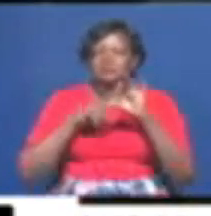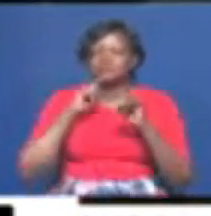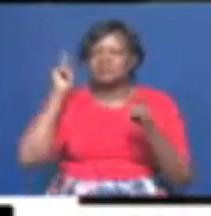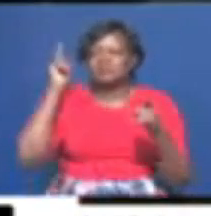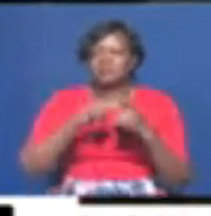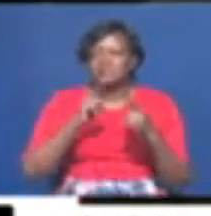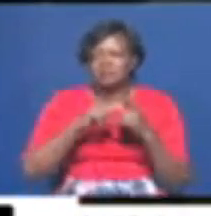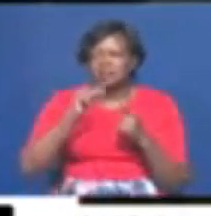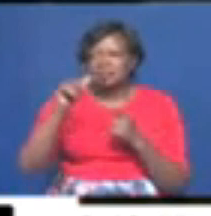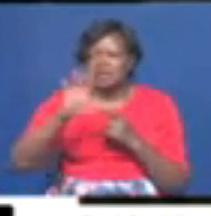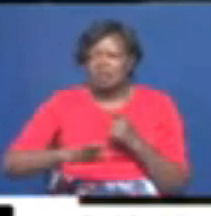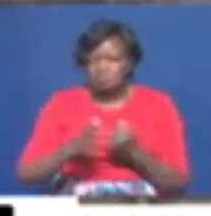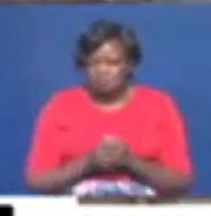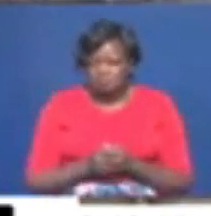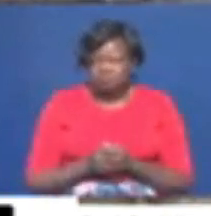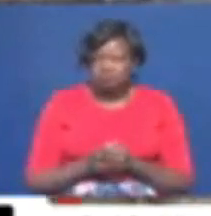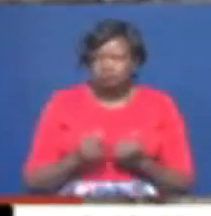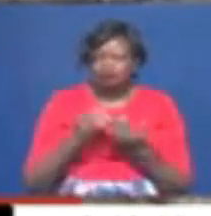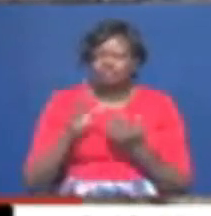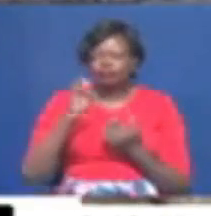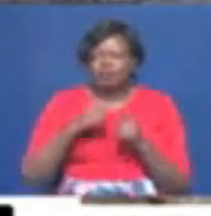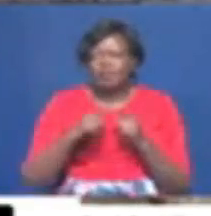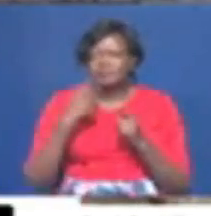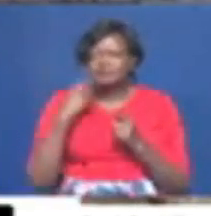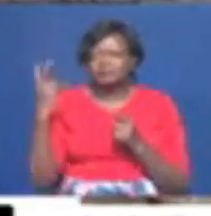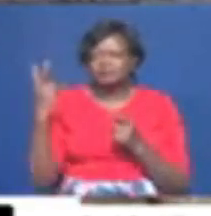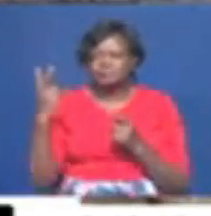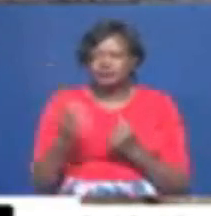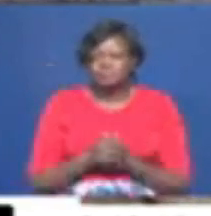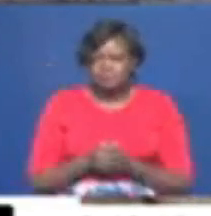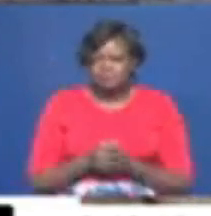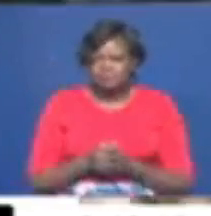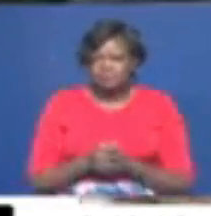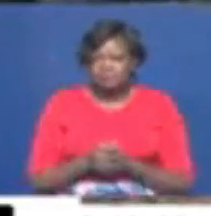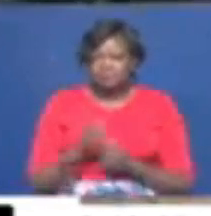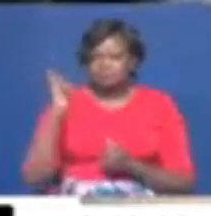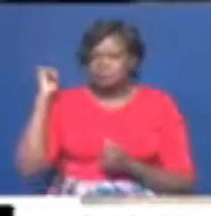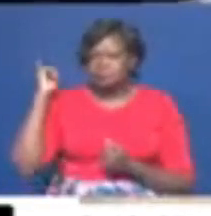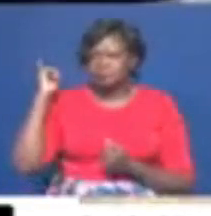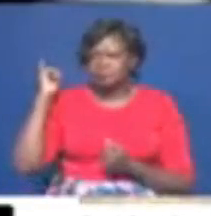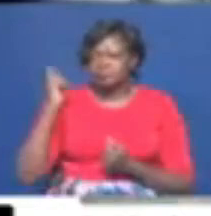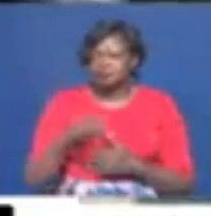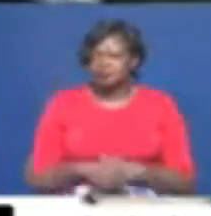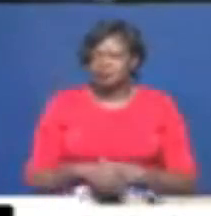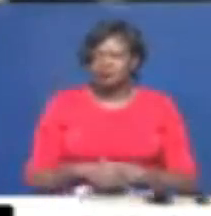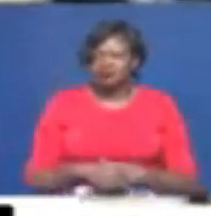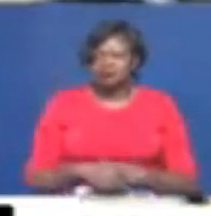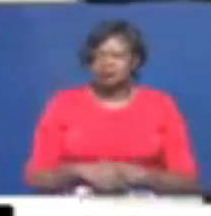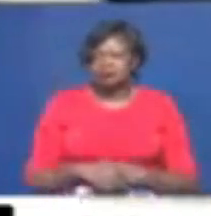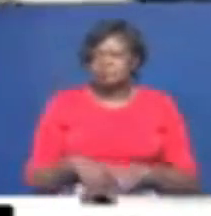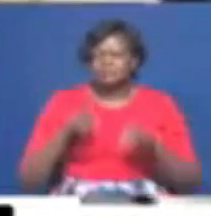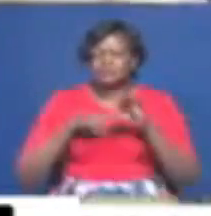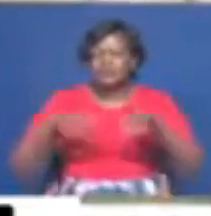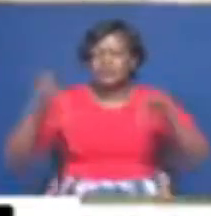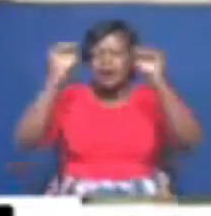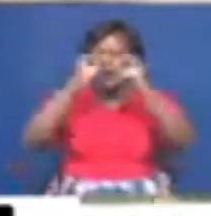storing tanks supplied by Europe, but Ukraine says rocket hit a train repair plant where no tanks were held. Russian President